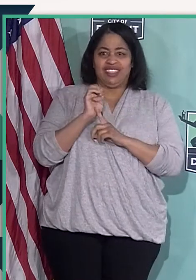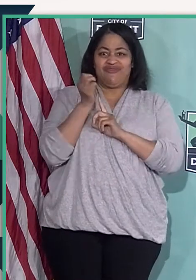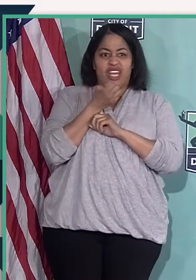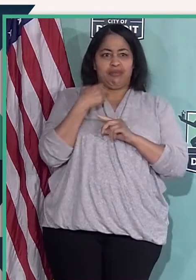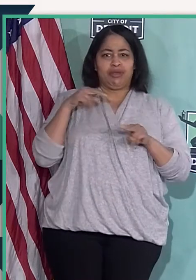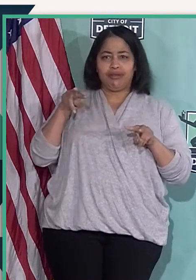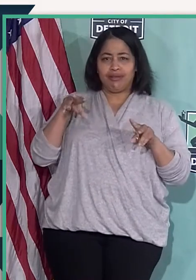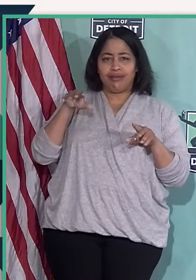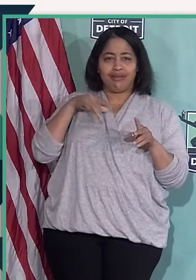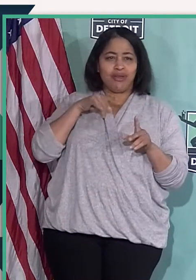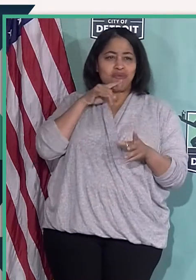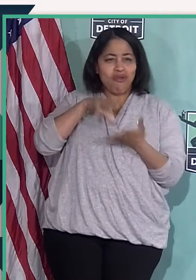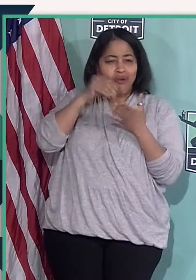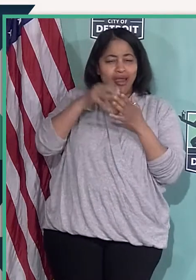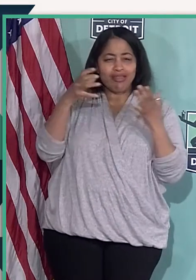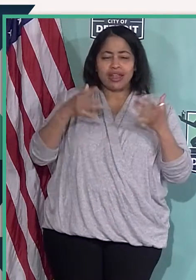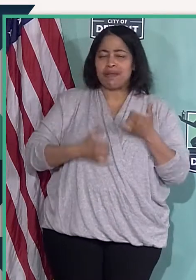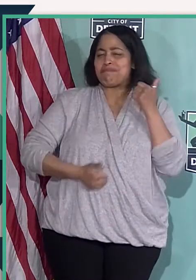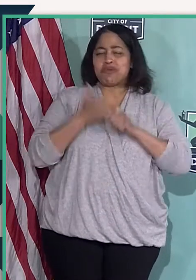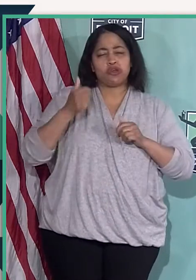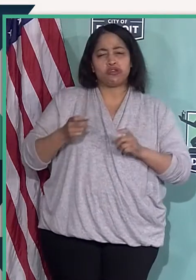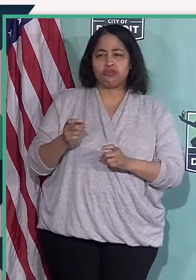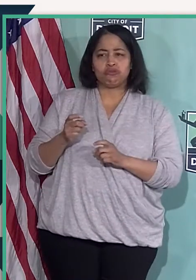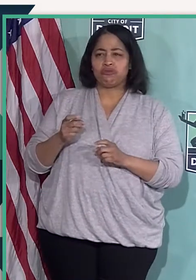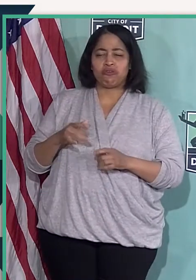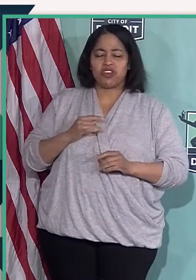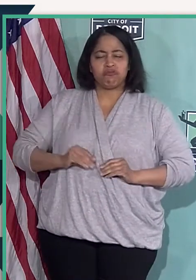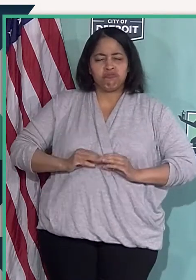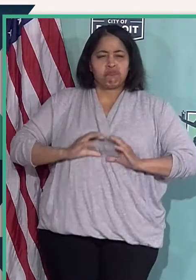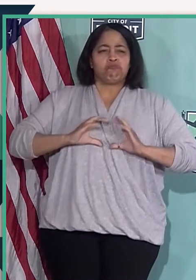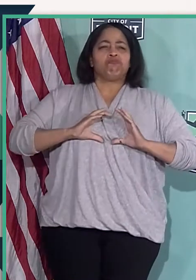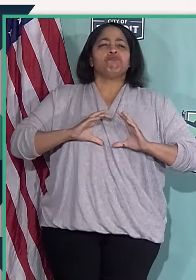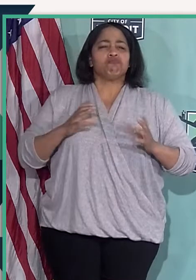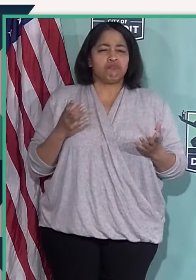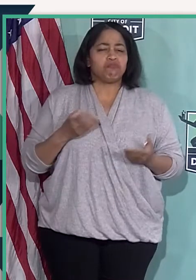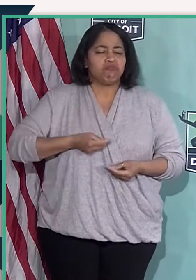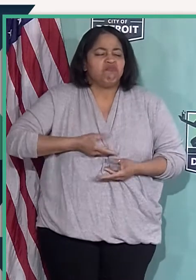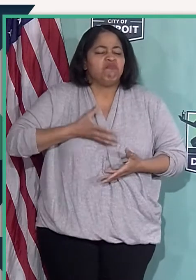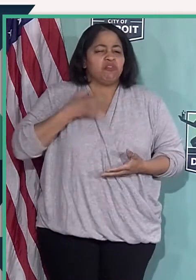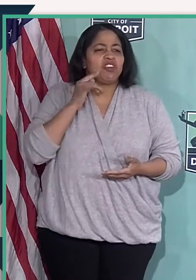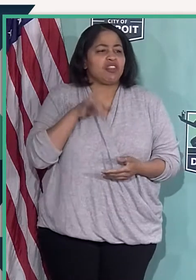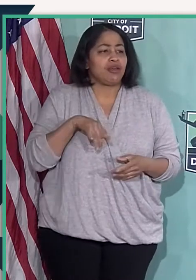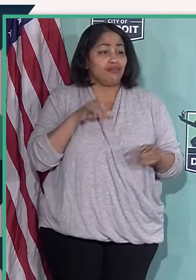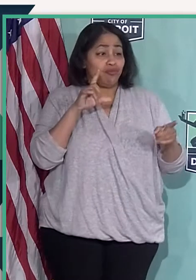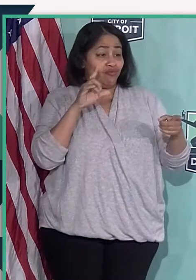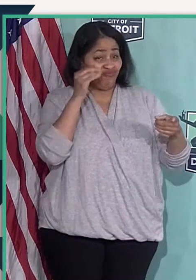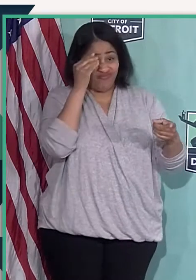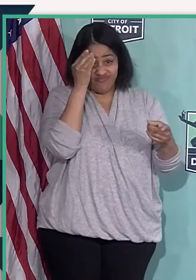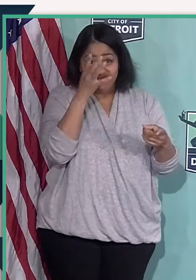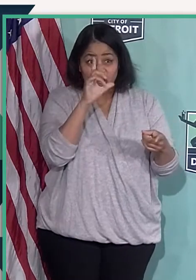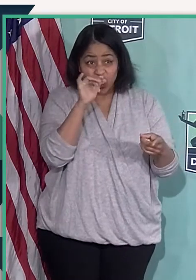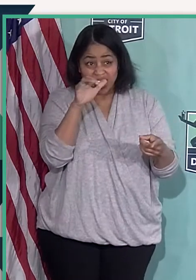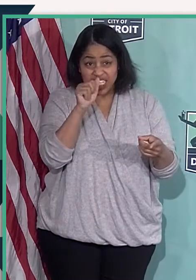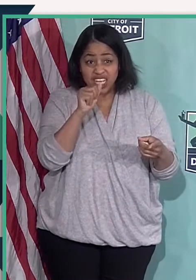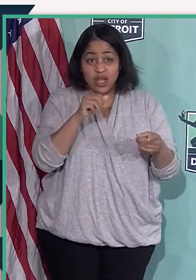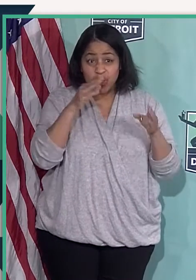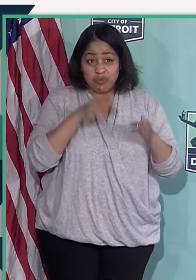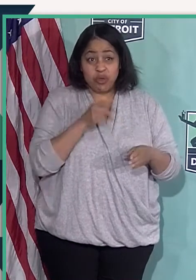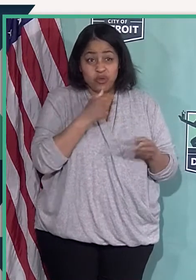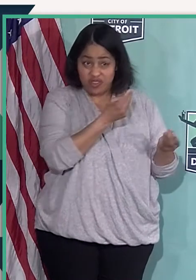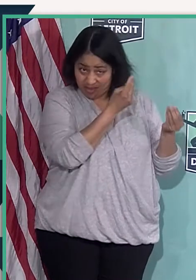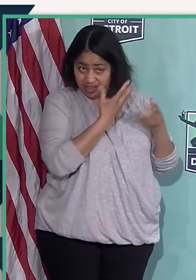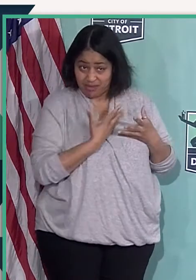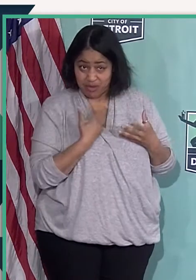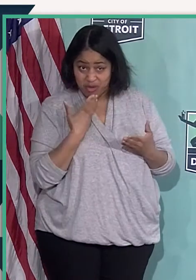rewarding things, that I experienced. Lucia was the person who gave me the good news that I was